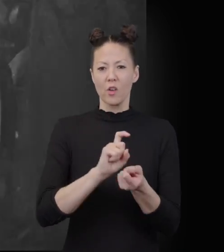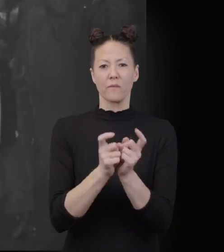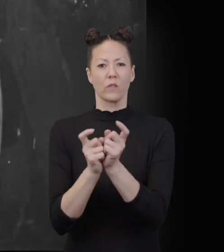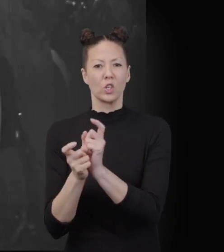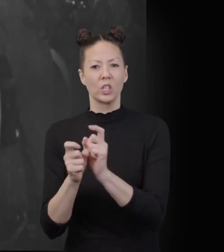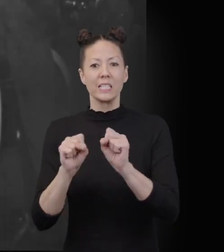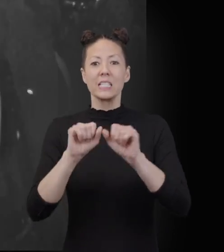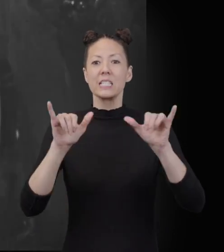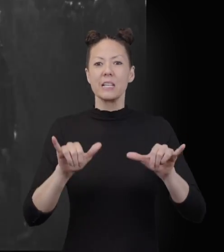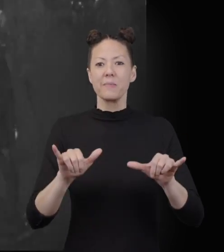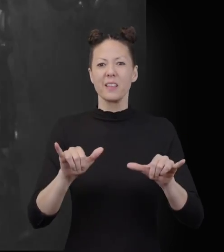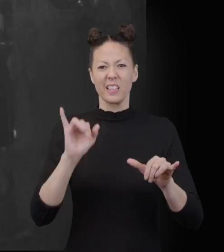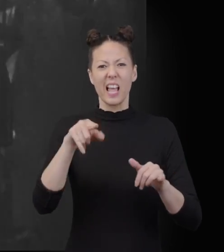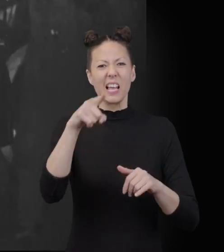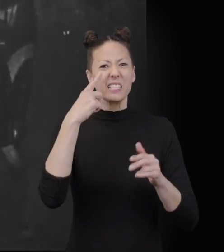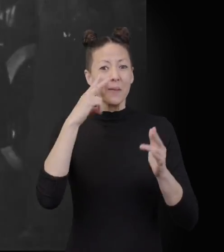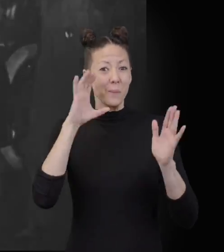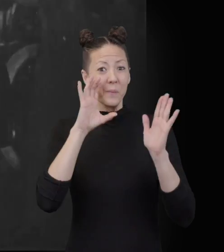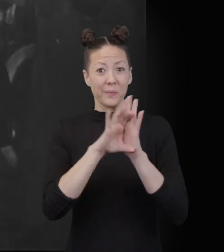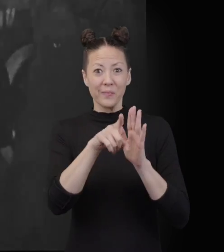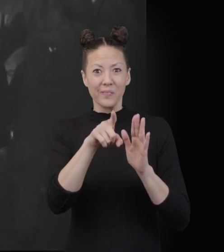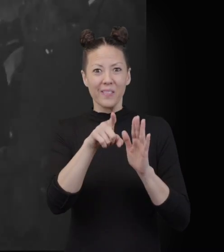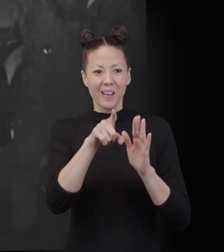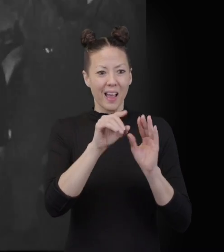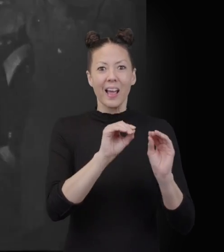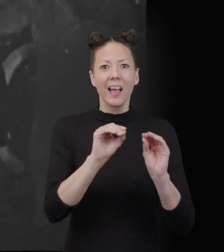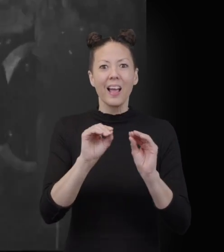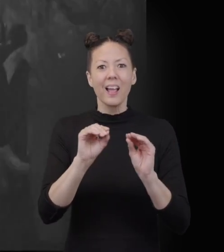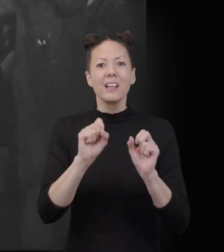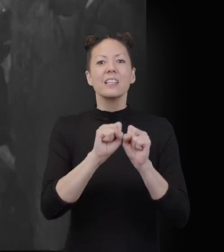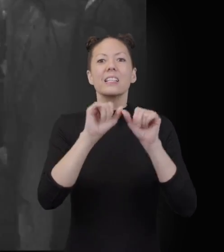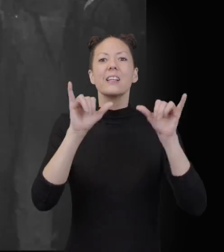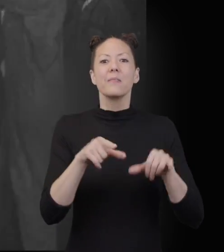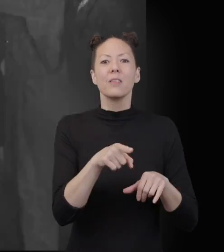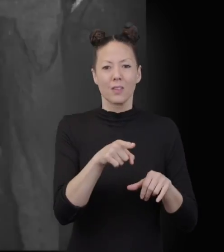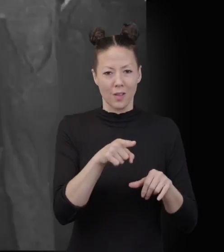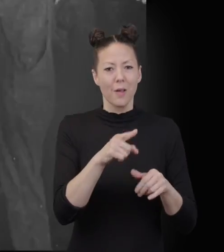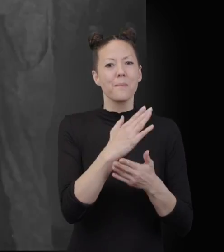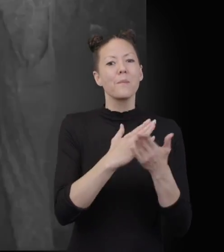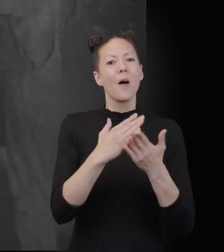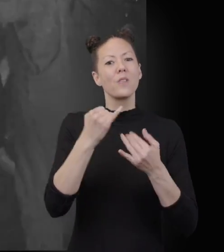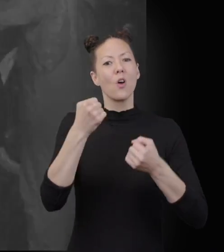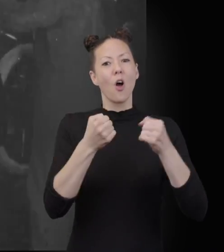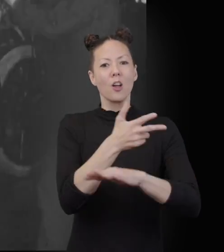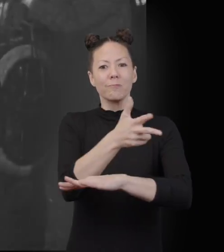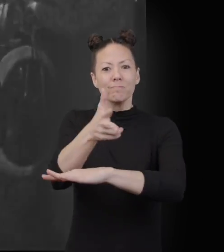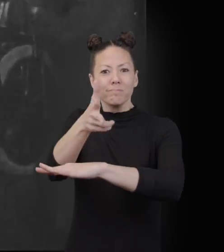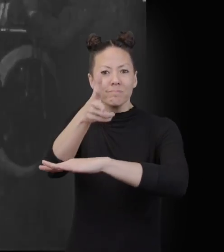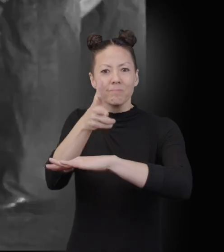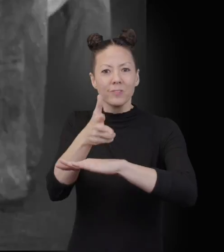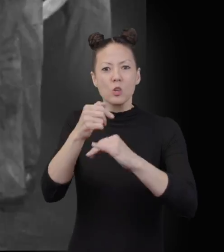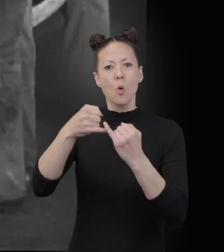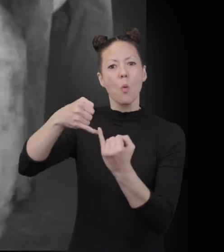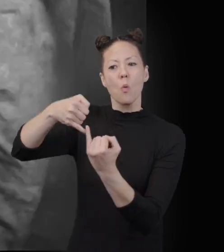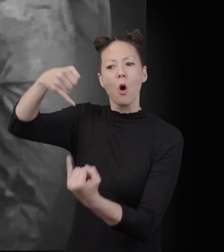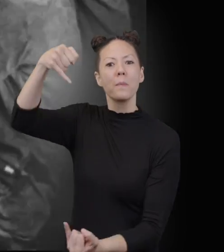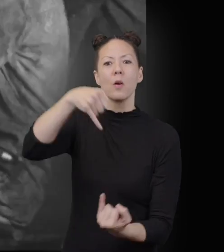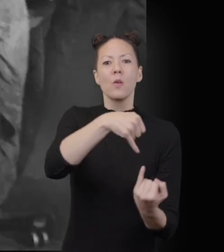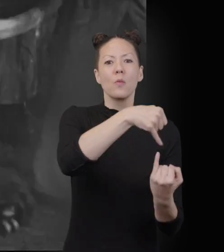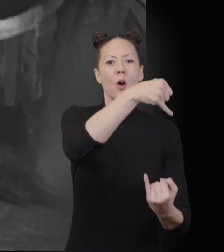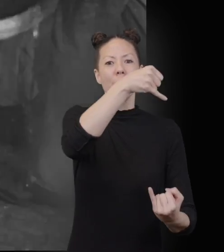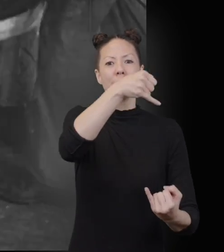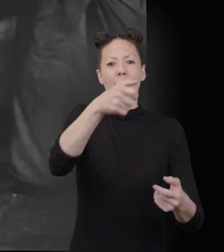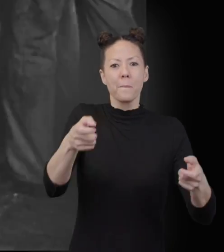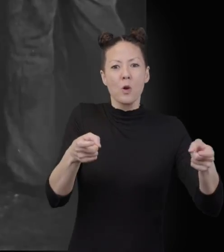this. Check it out. In this system, the main part of the car, or the chassis, got towed by a rope